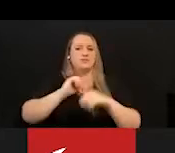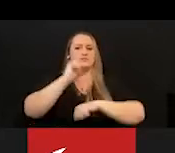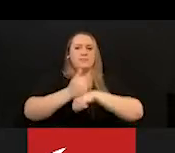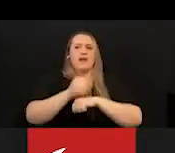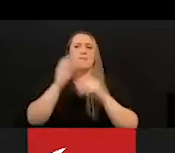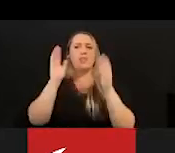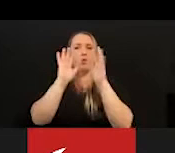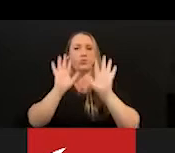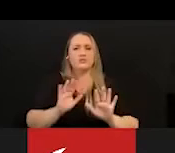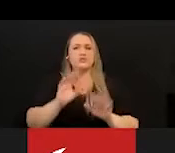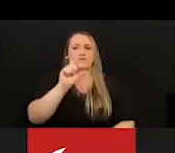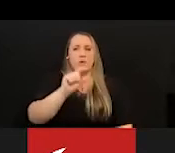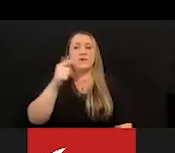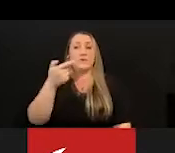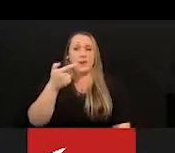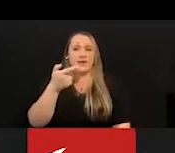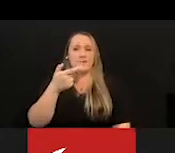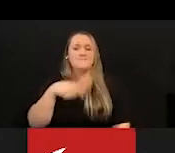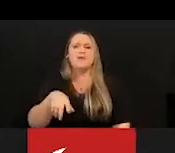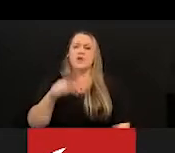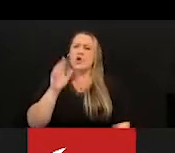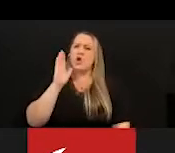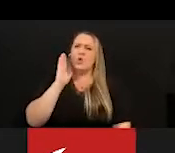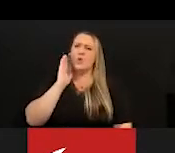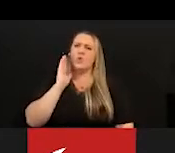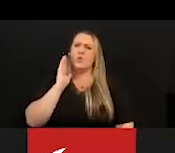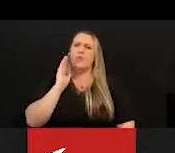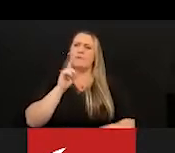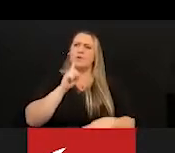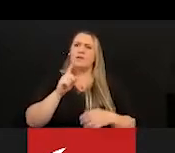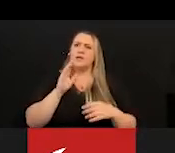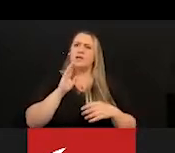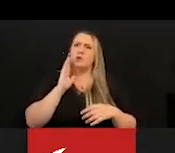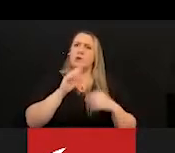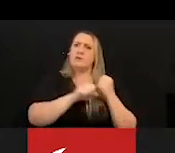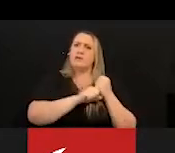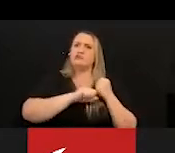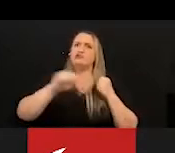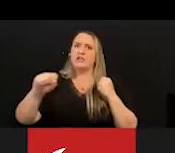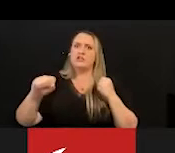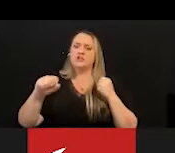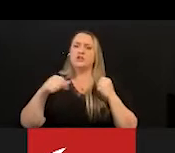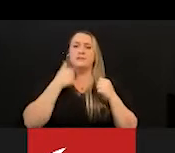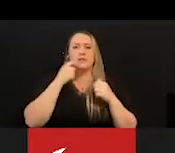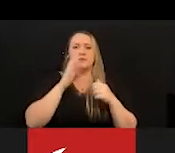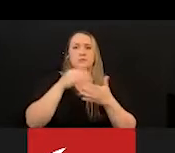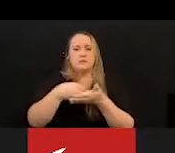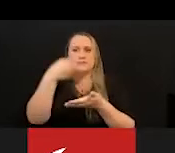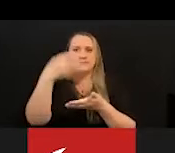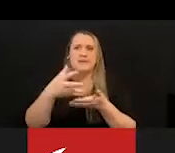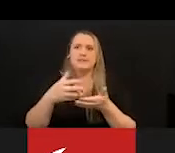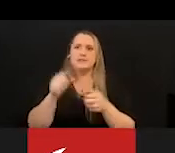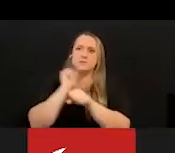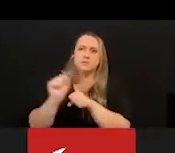2021. It was going to be a big stretch for us. It was going to be an expensive exhibition. It was going to be a labor-intensive